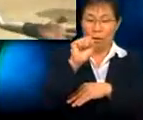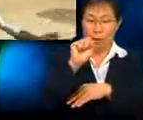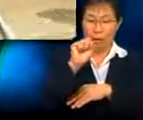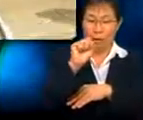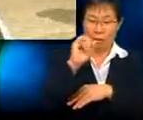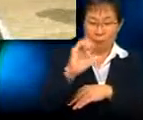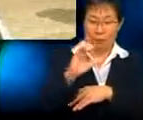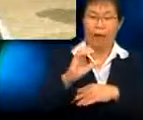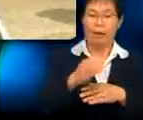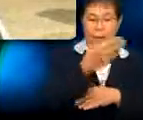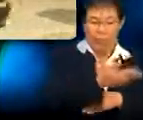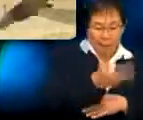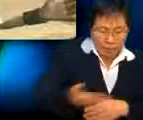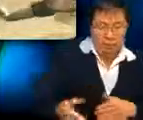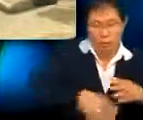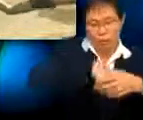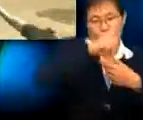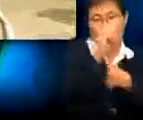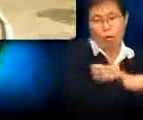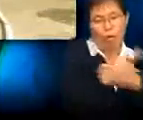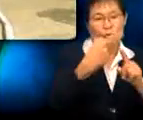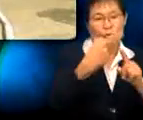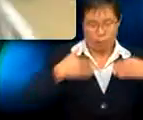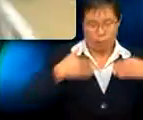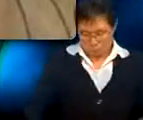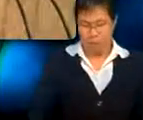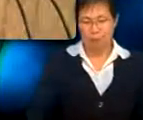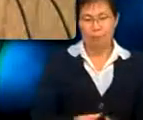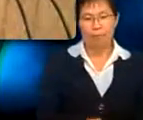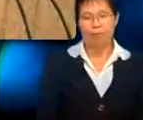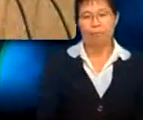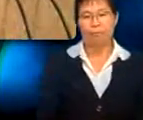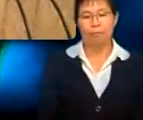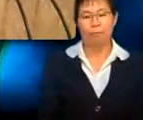are removed from the body of an organism.